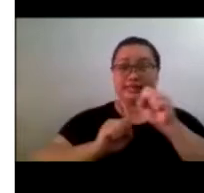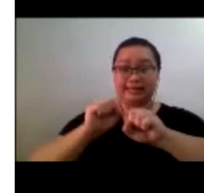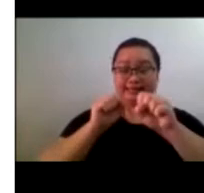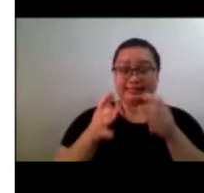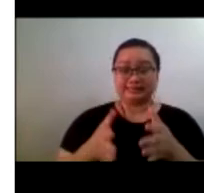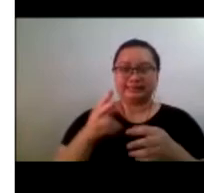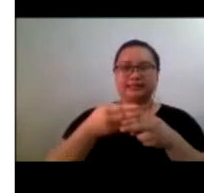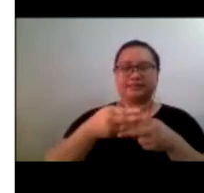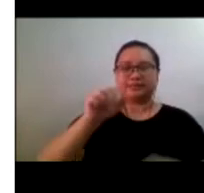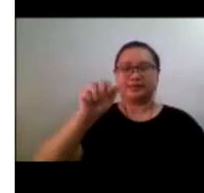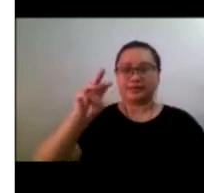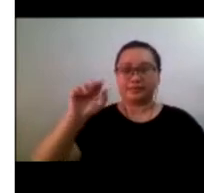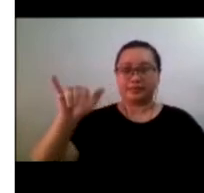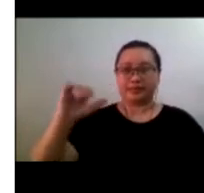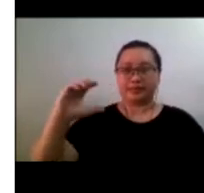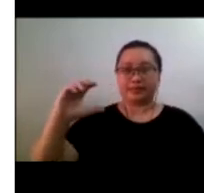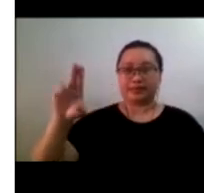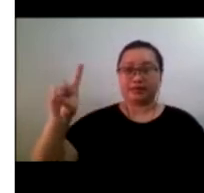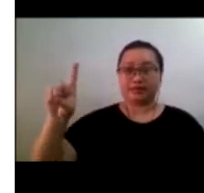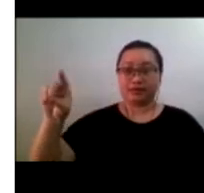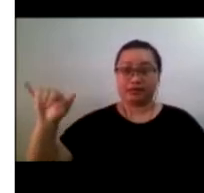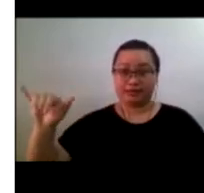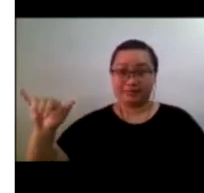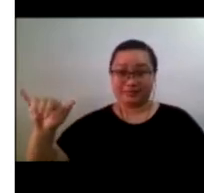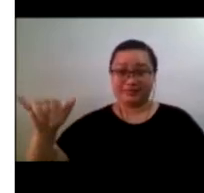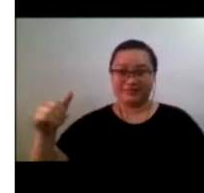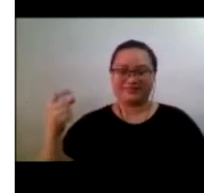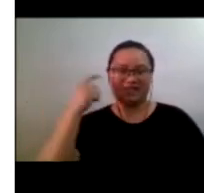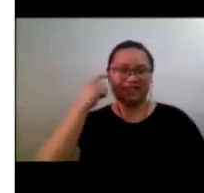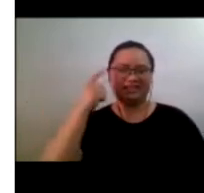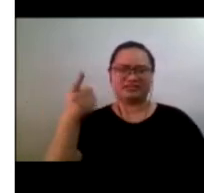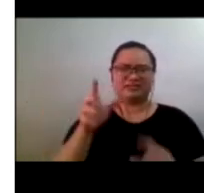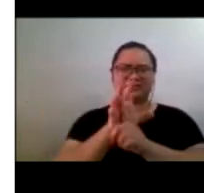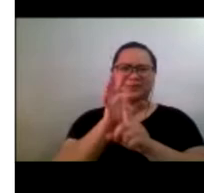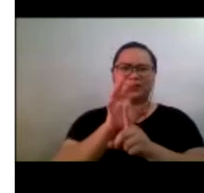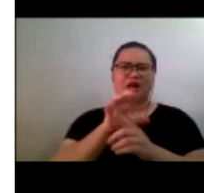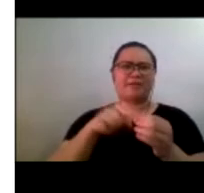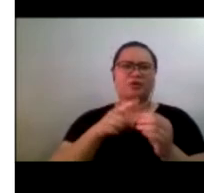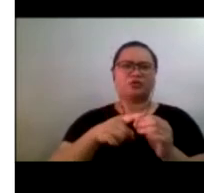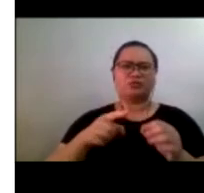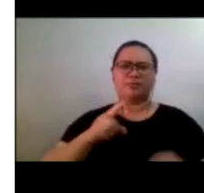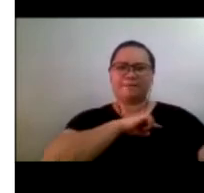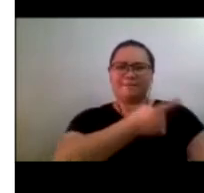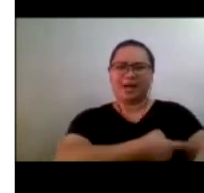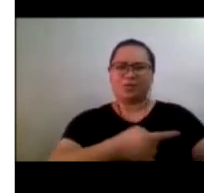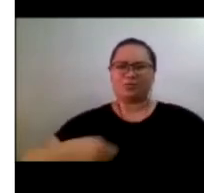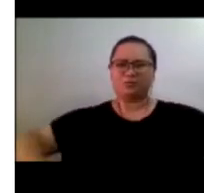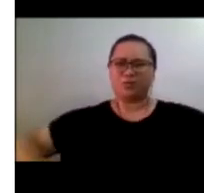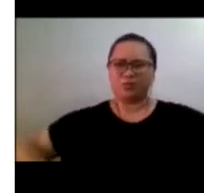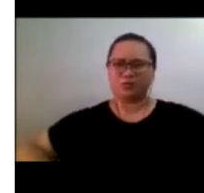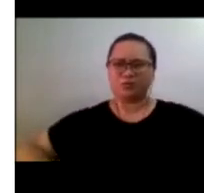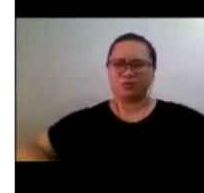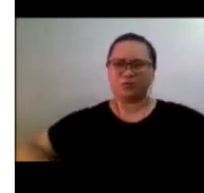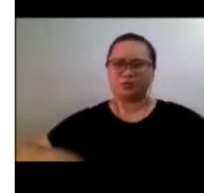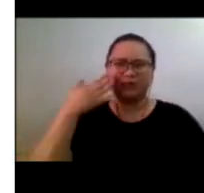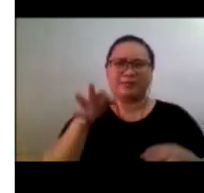she's more popular in relation to the power poses. I don't know if you have watched a TED talk by